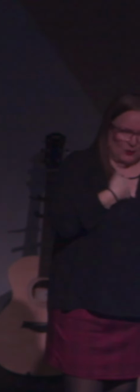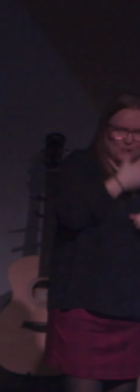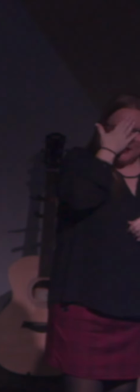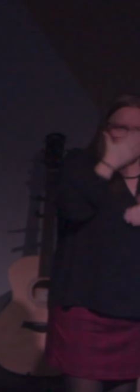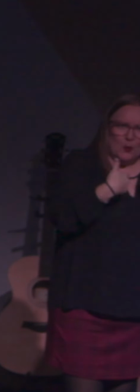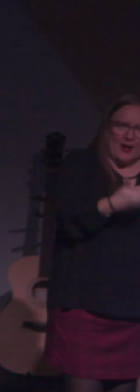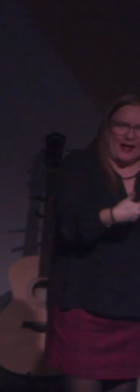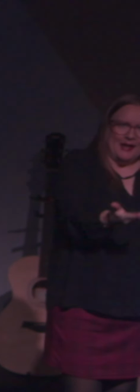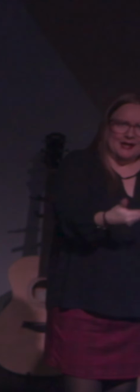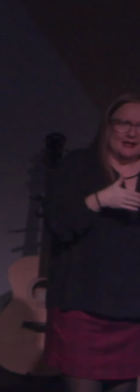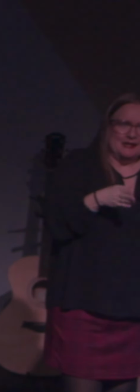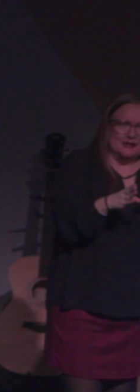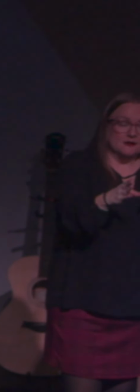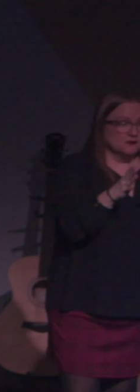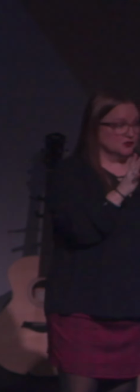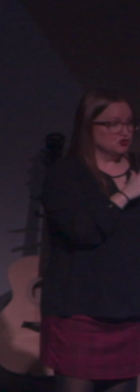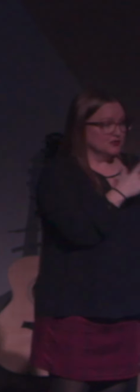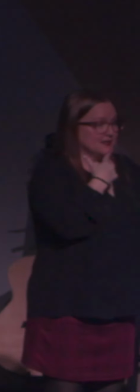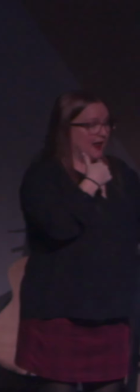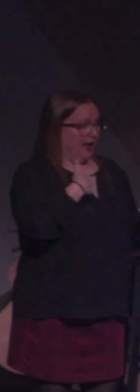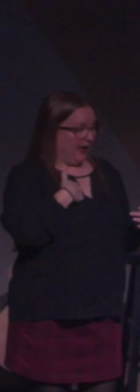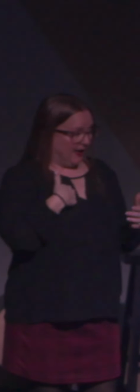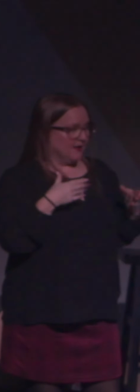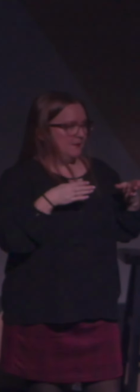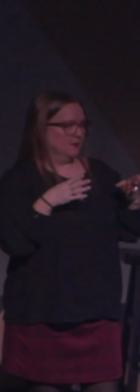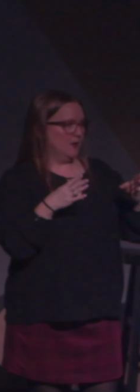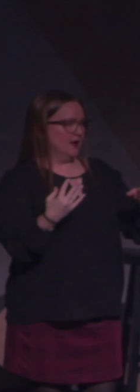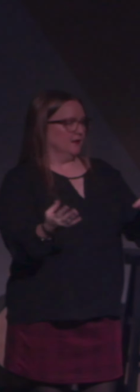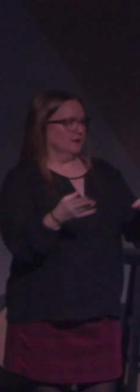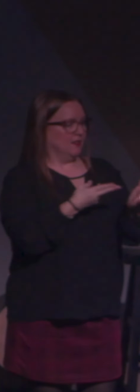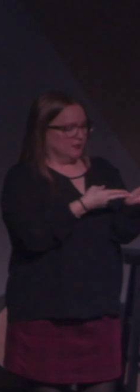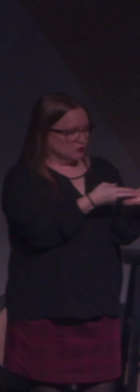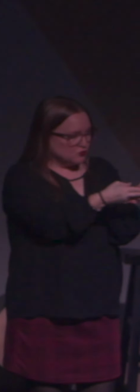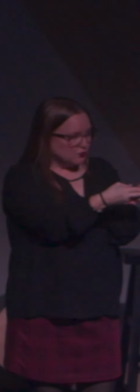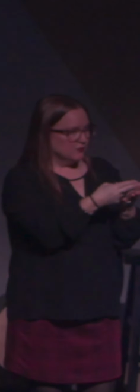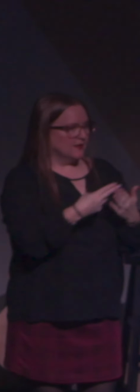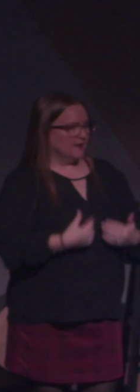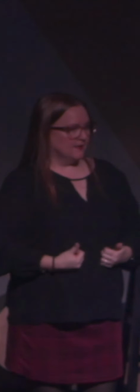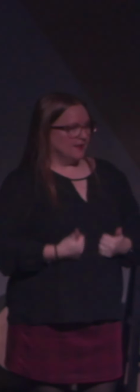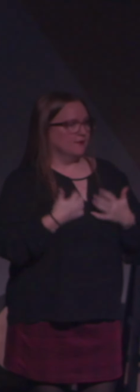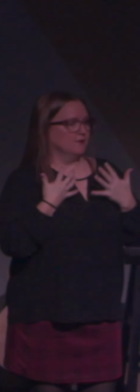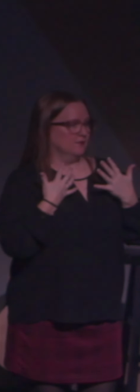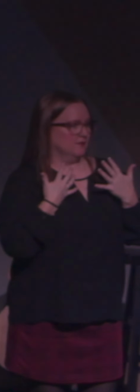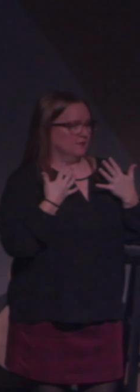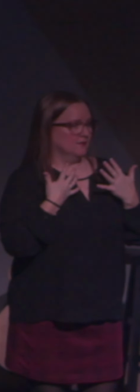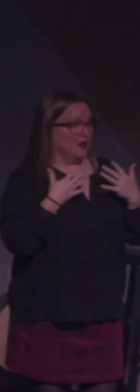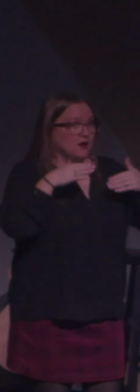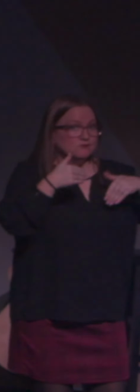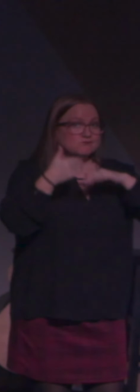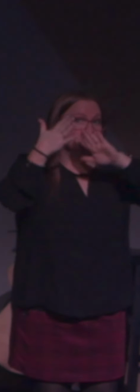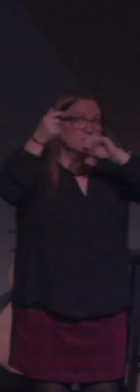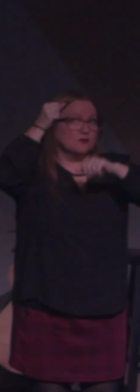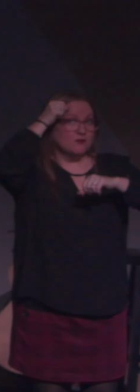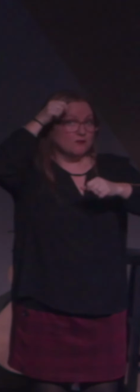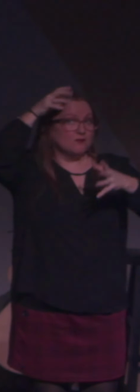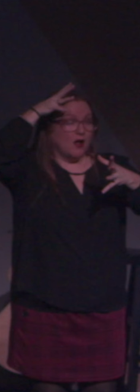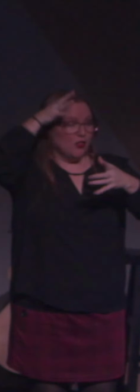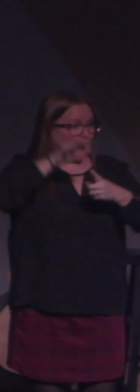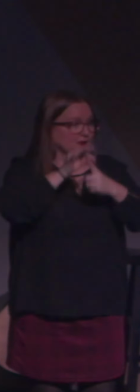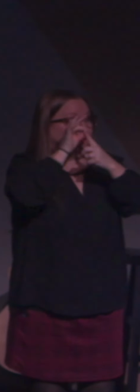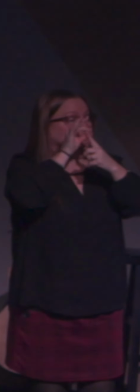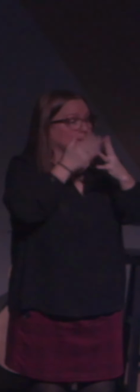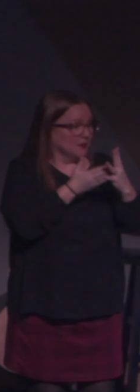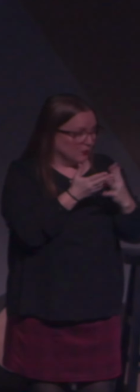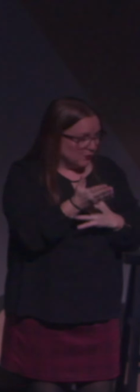know the way? Jesus told him, I am the way, the truth, and the life. No one can come to the Father except through